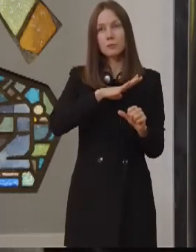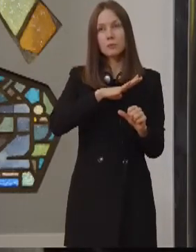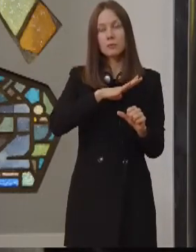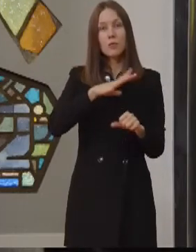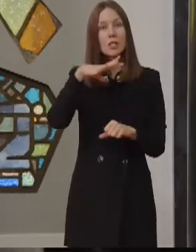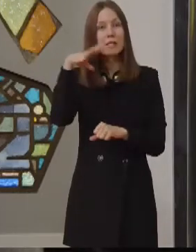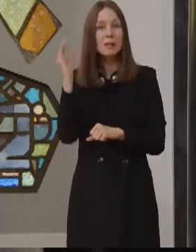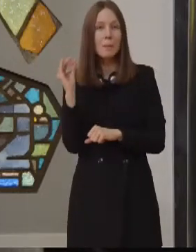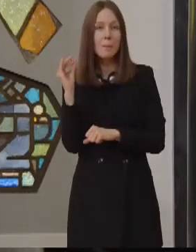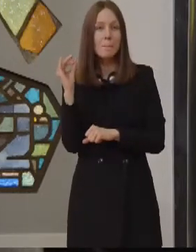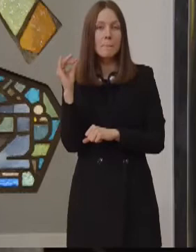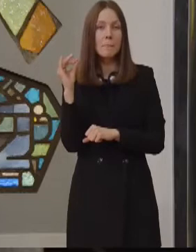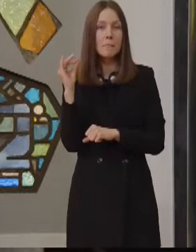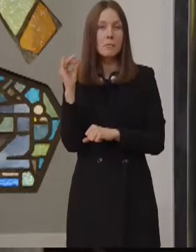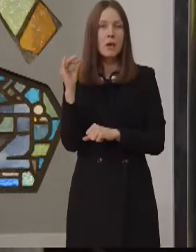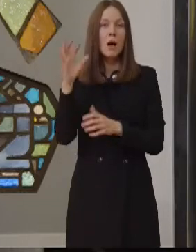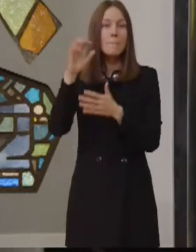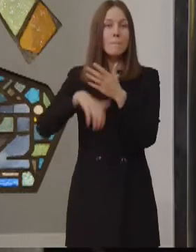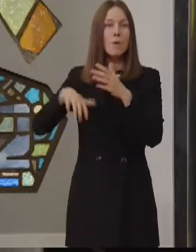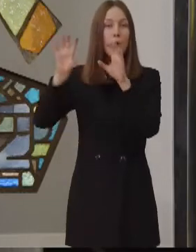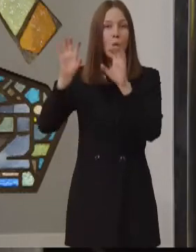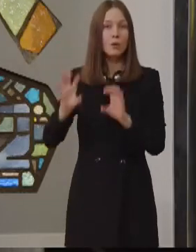1993, when we